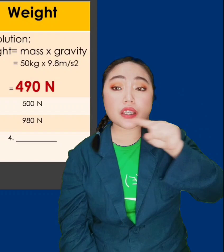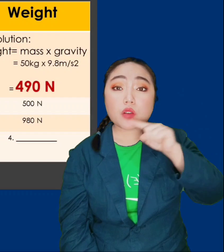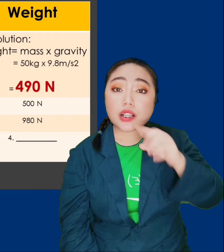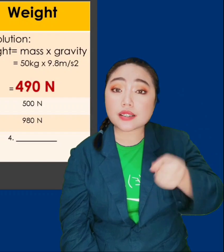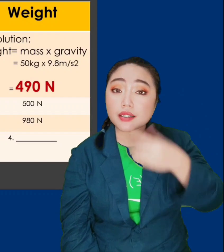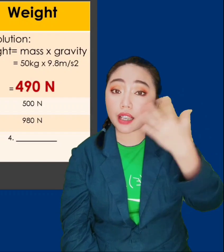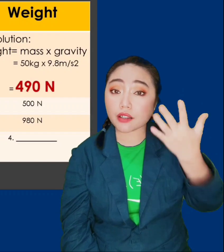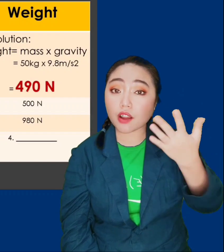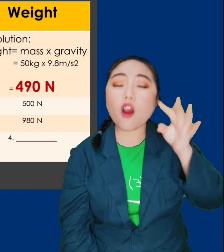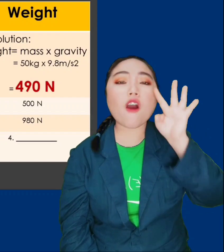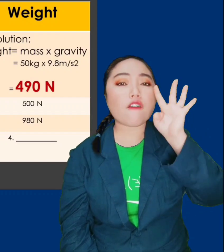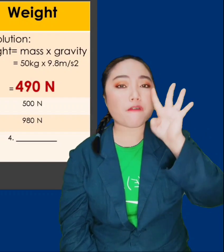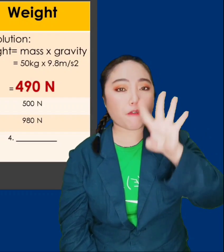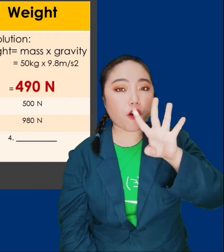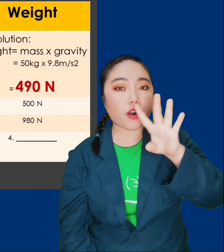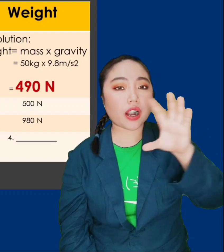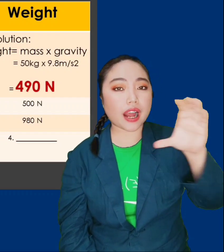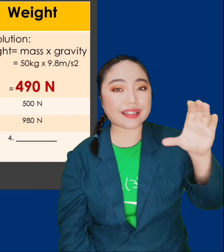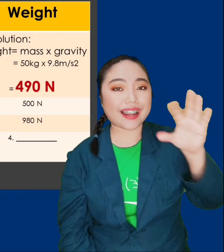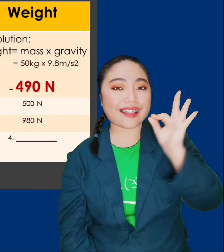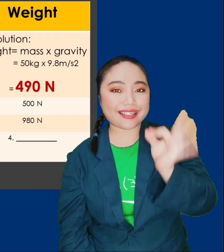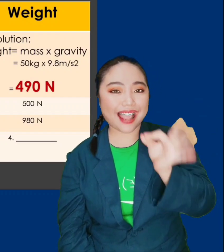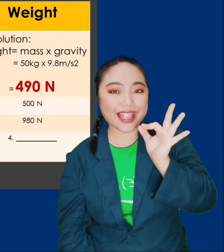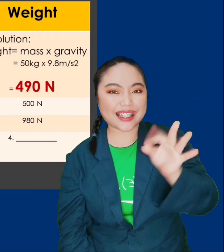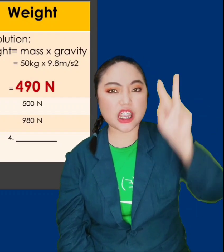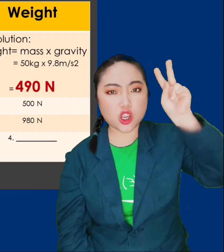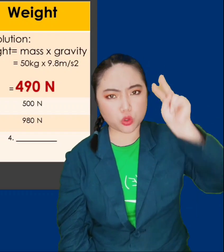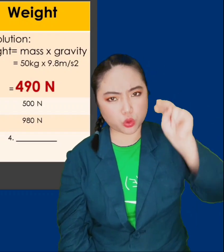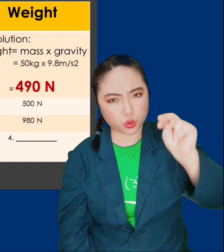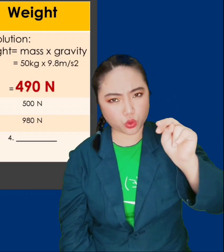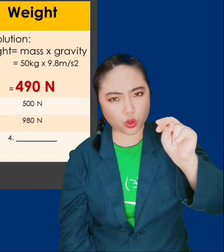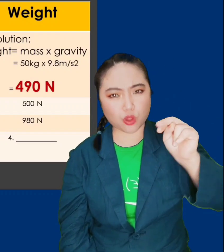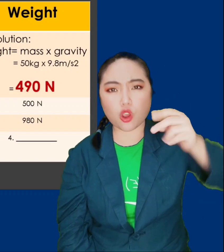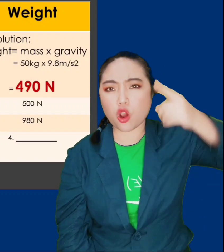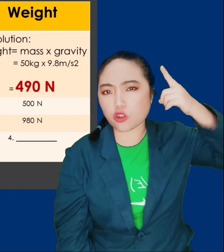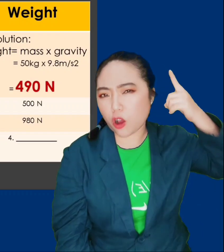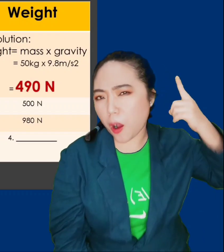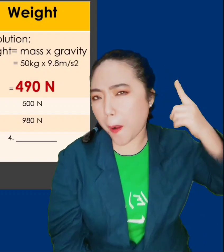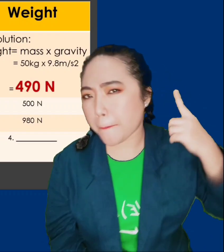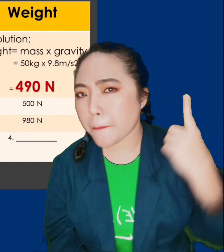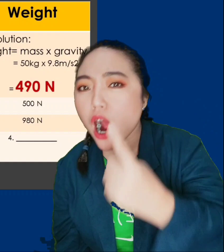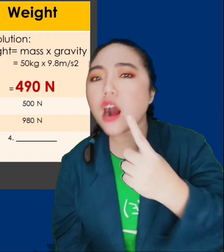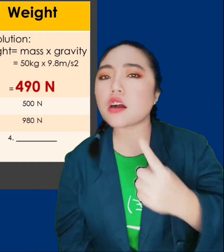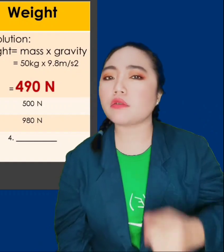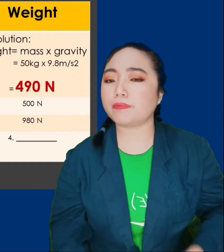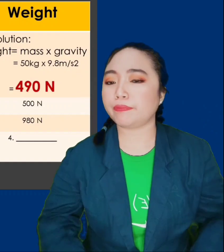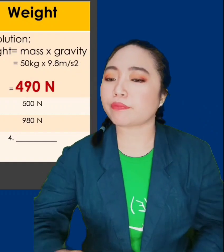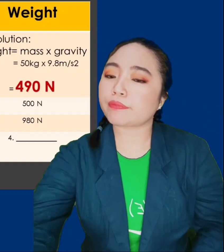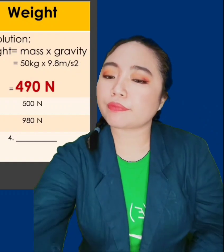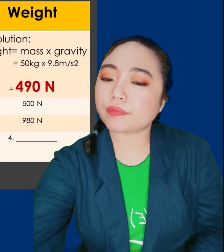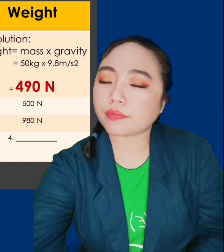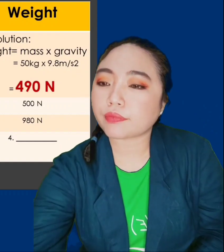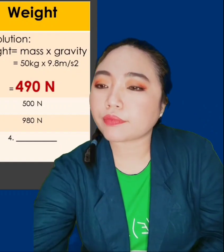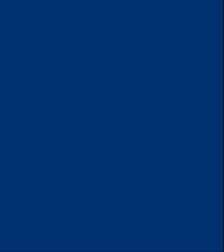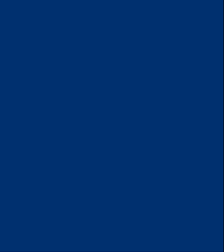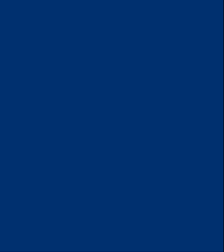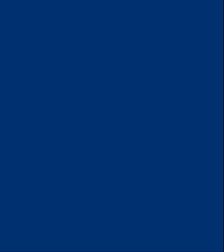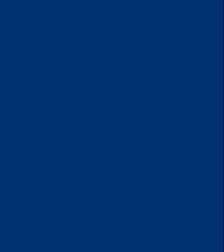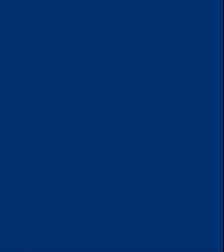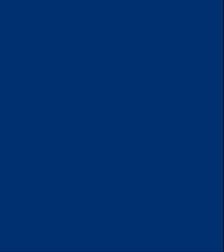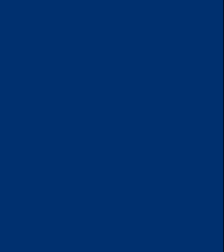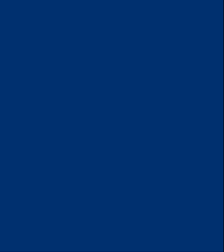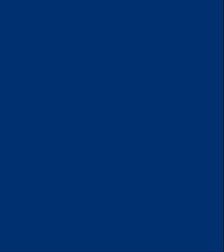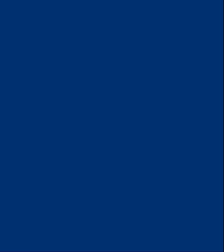is 9.8 meter per second squared, and that will give you an amount of 490 Newton. Correct.